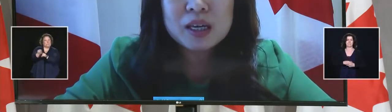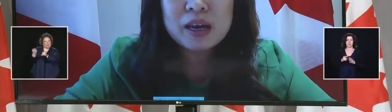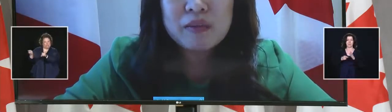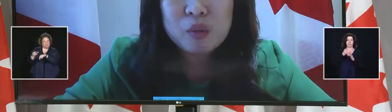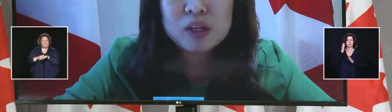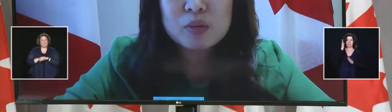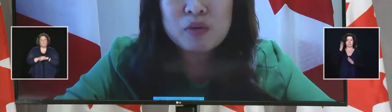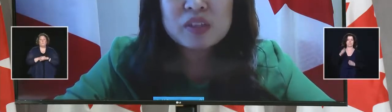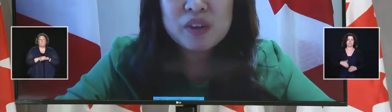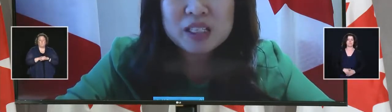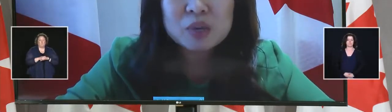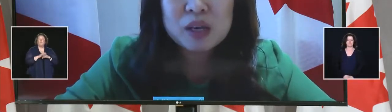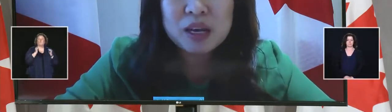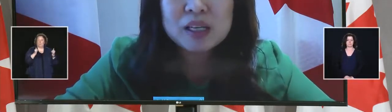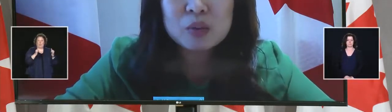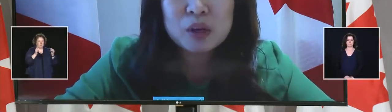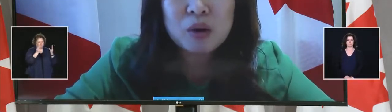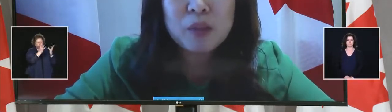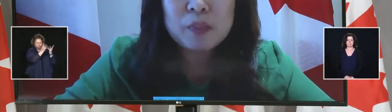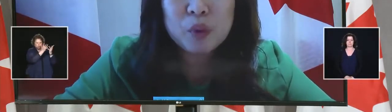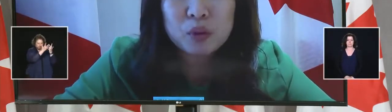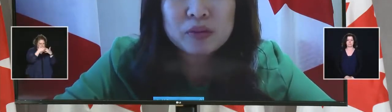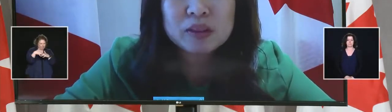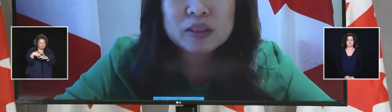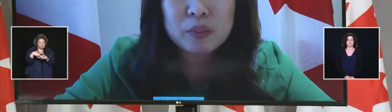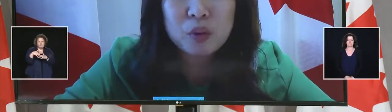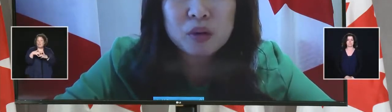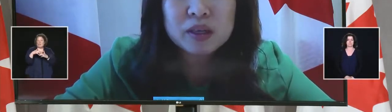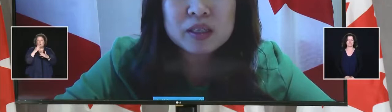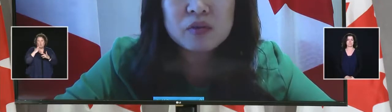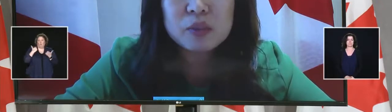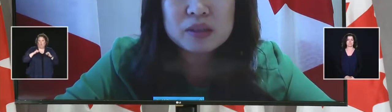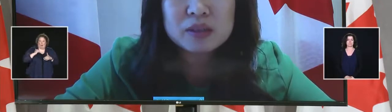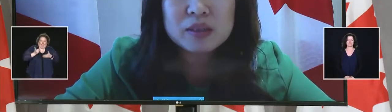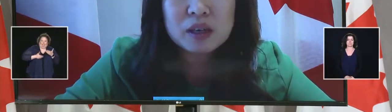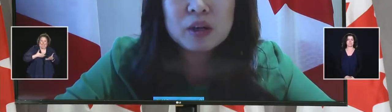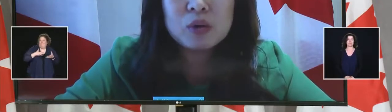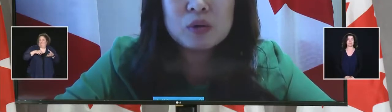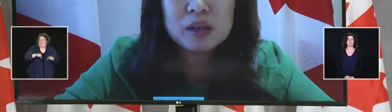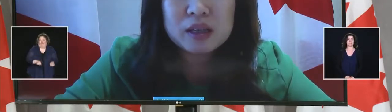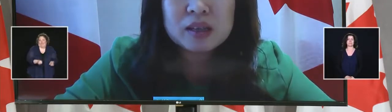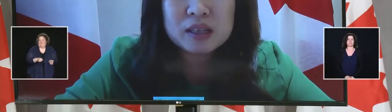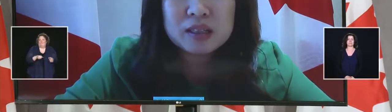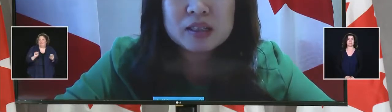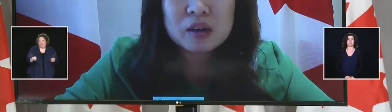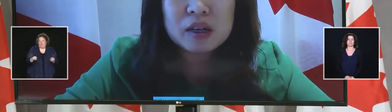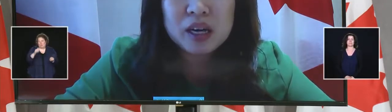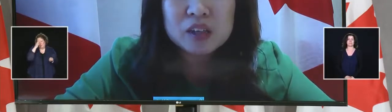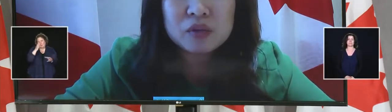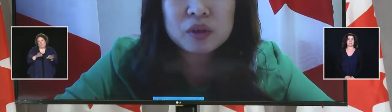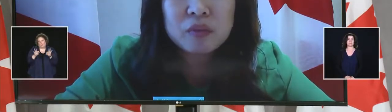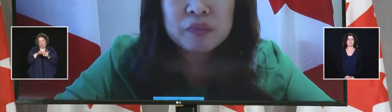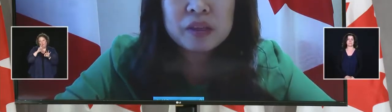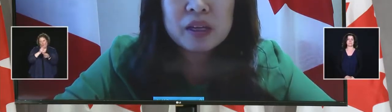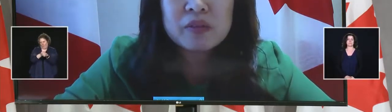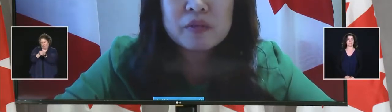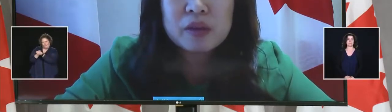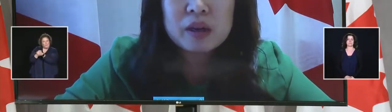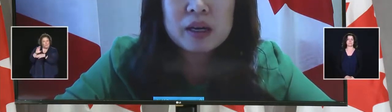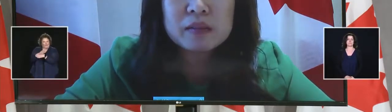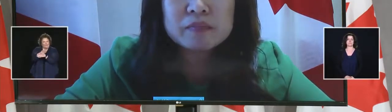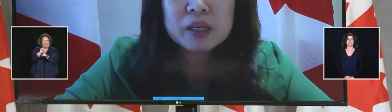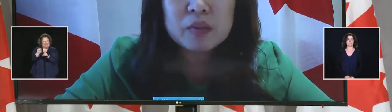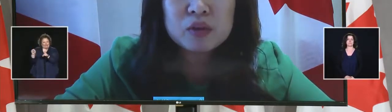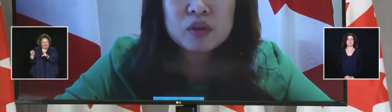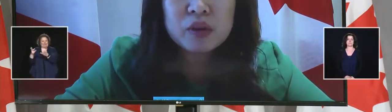encouraged everyone to move as fast as we can because we know how important this support is for businesses who need this necessary cash flow. And for